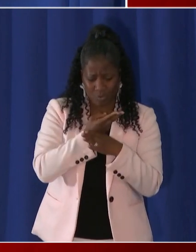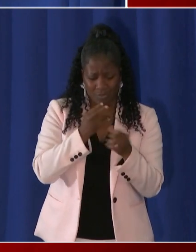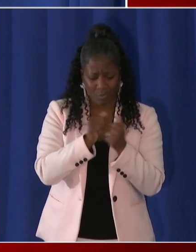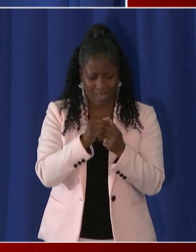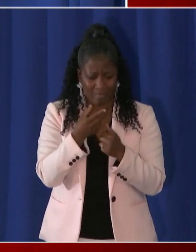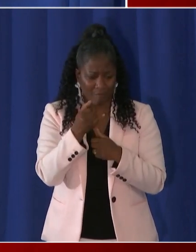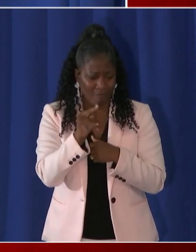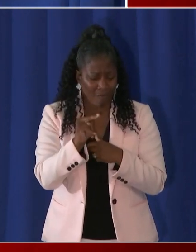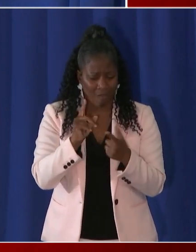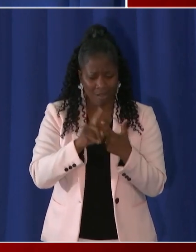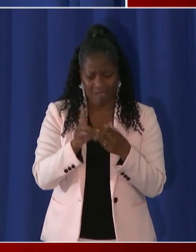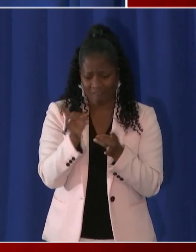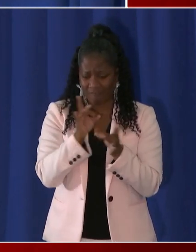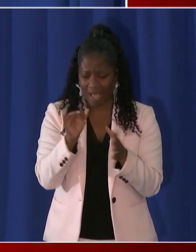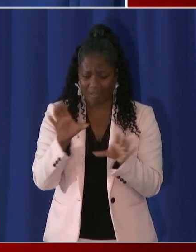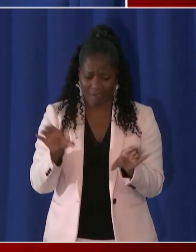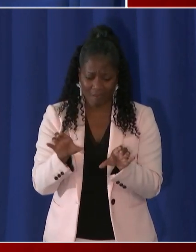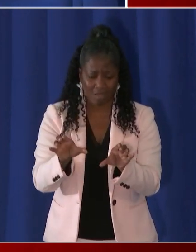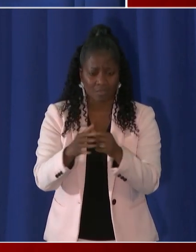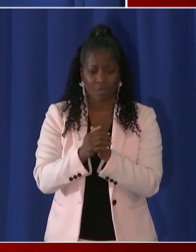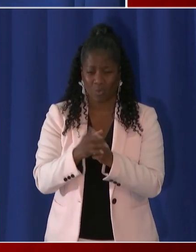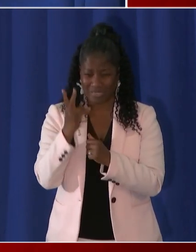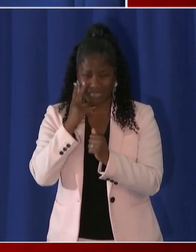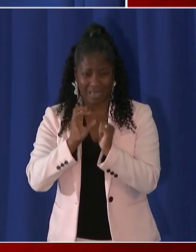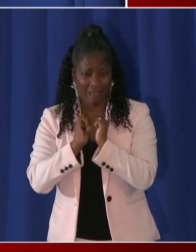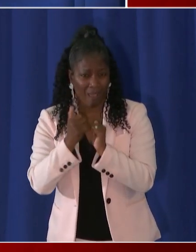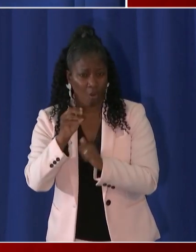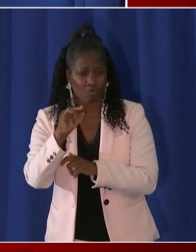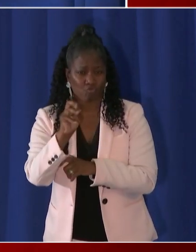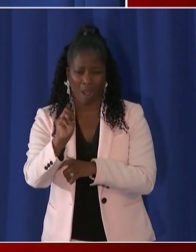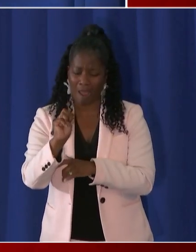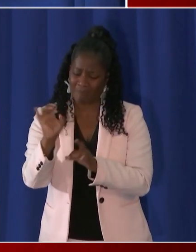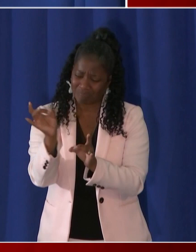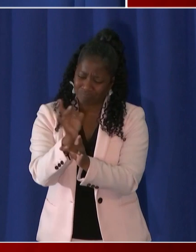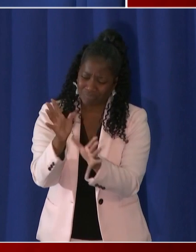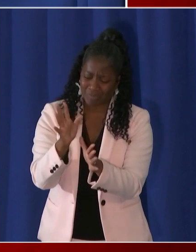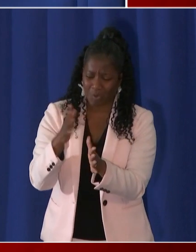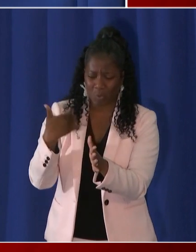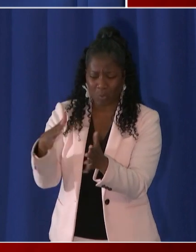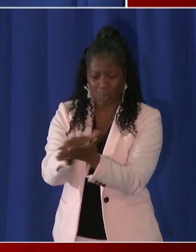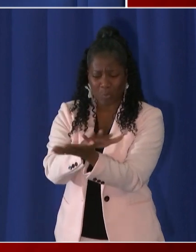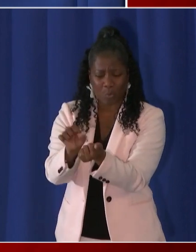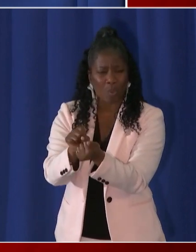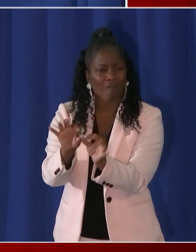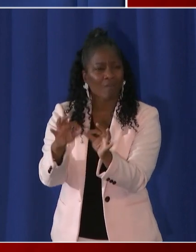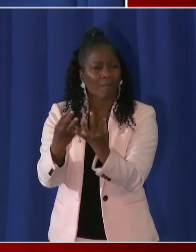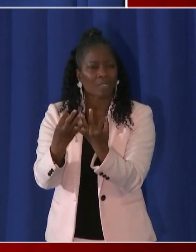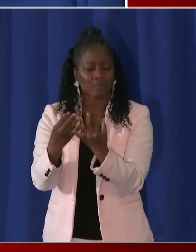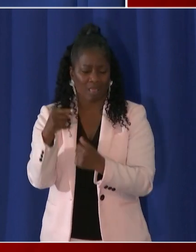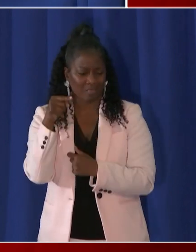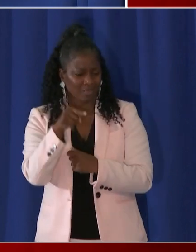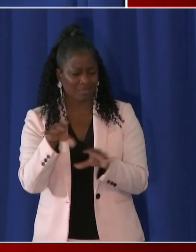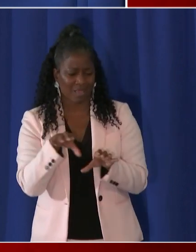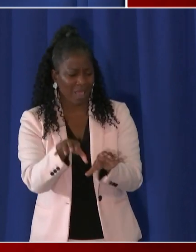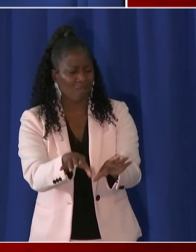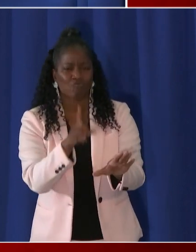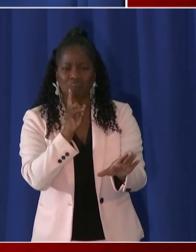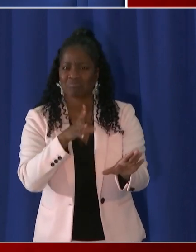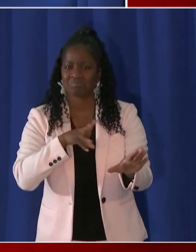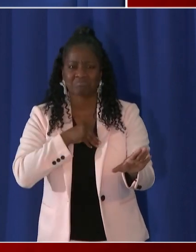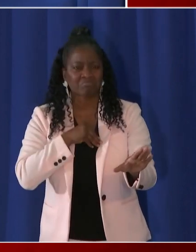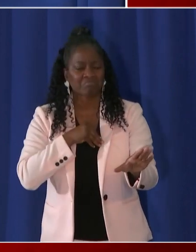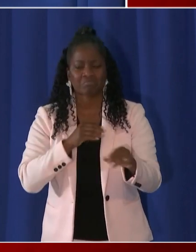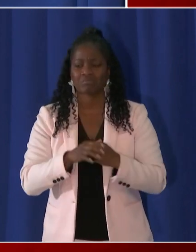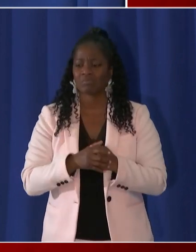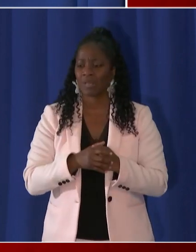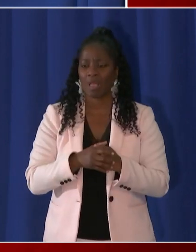acts. We see how crime has terrorized families, and these acts are just simply unacceptable. ATF is committed